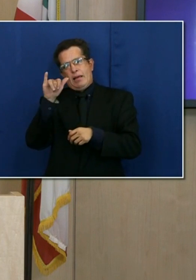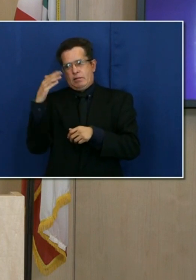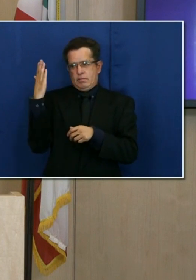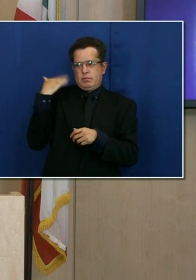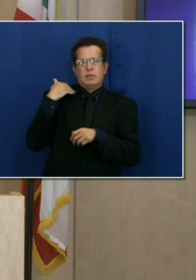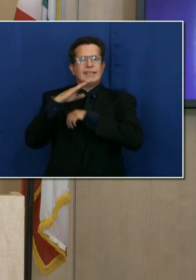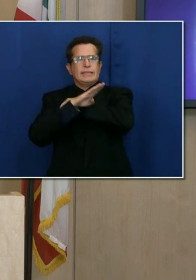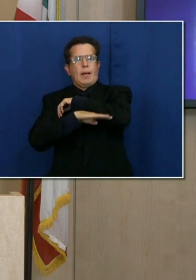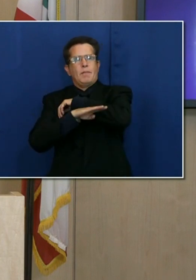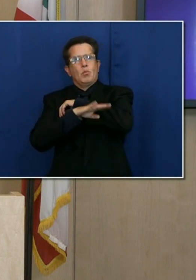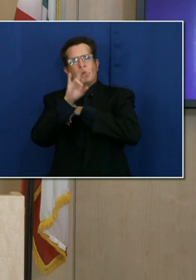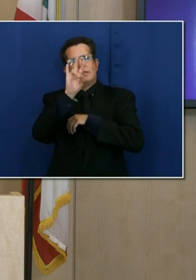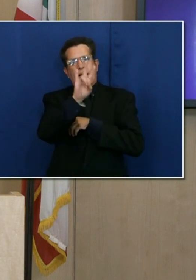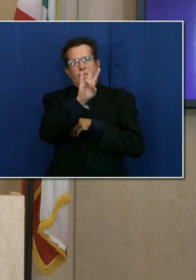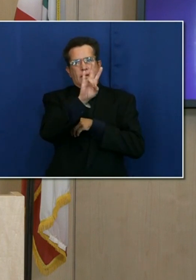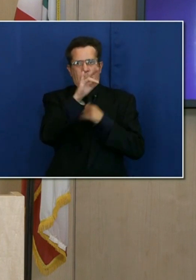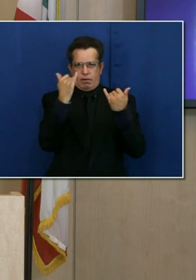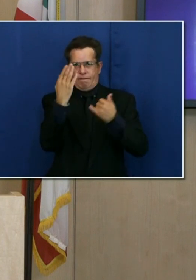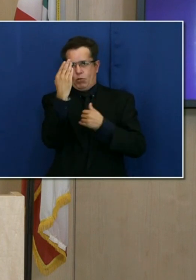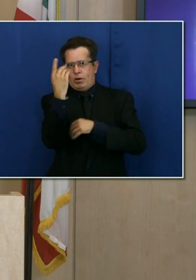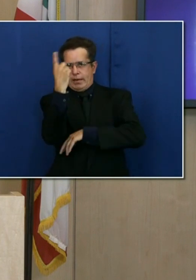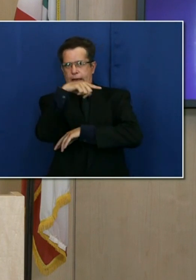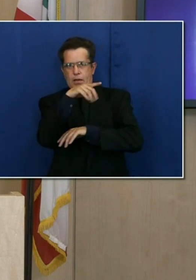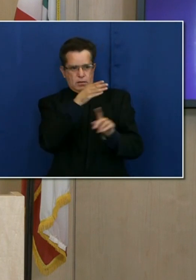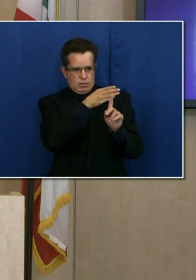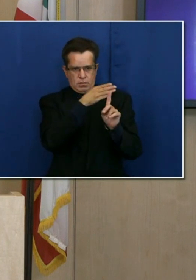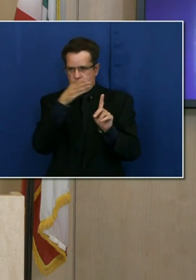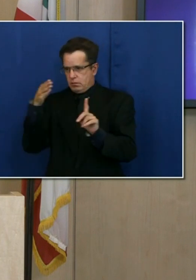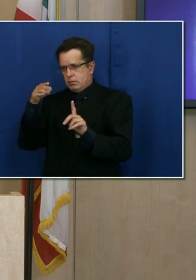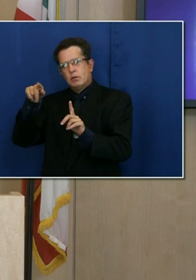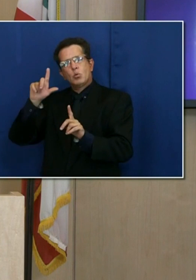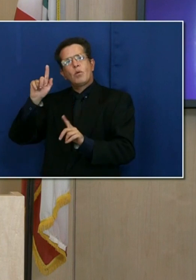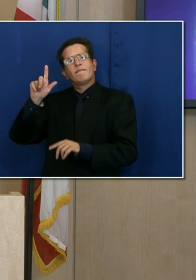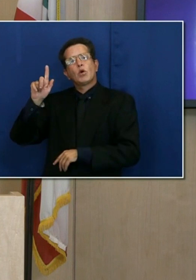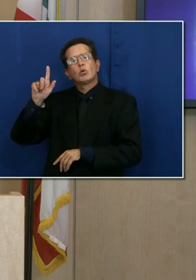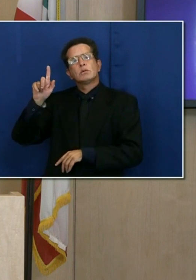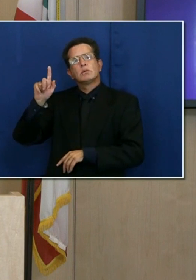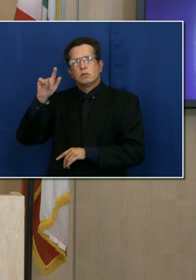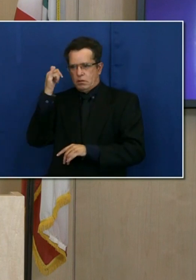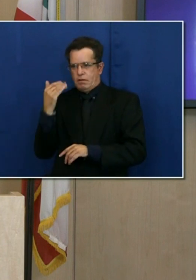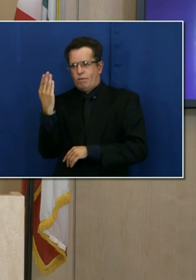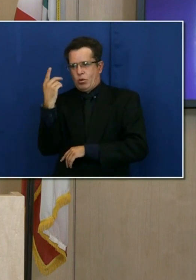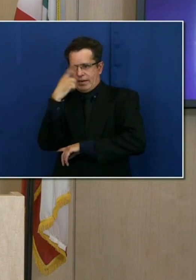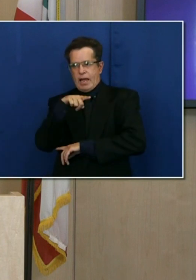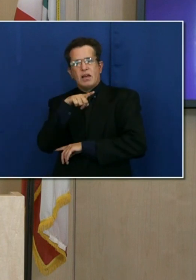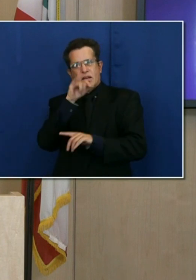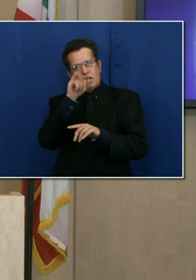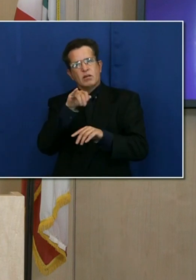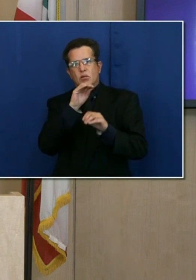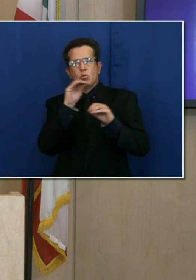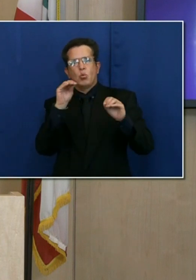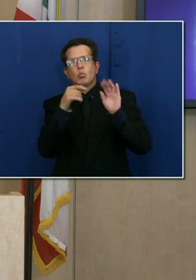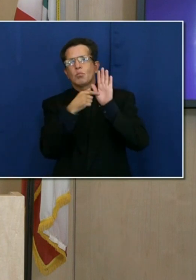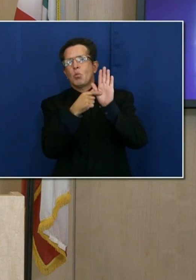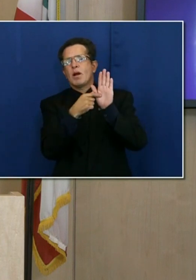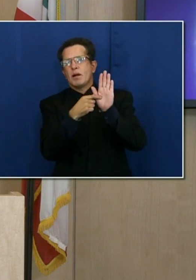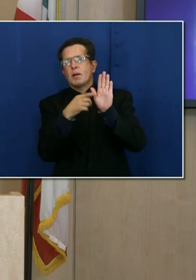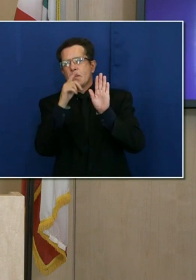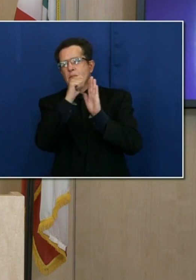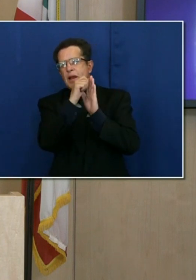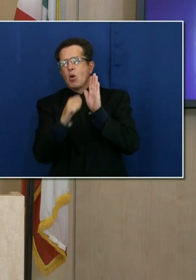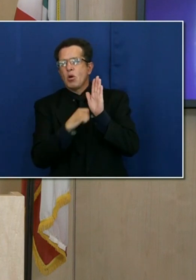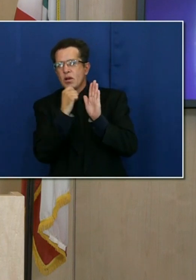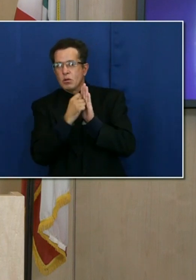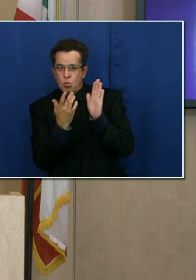7th. 14 days after is the 21st. That 14-day period is the incubation period. Now, certainly as you